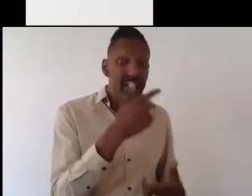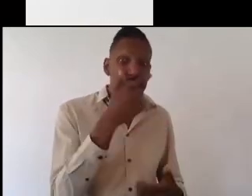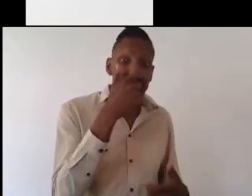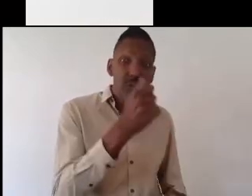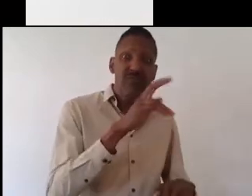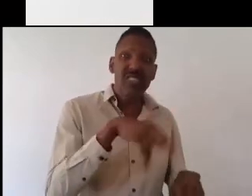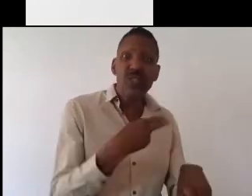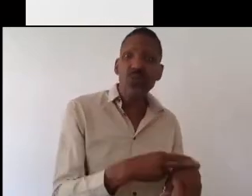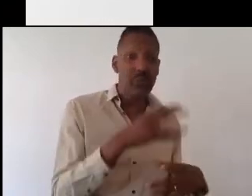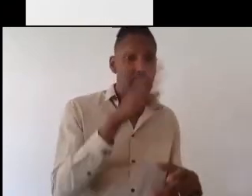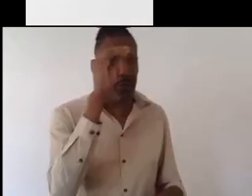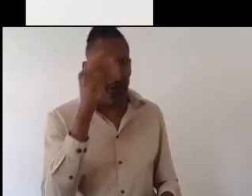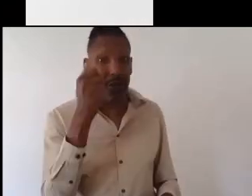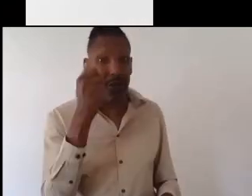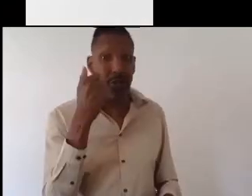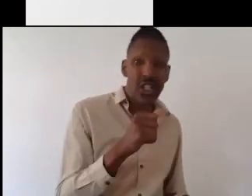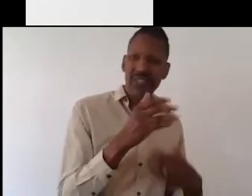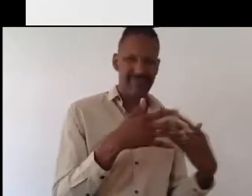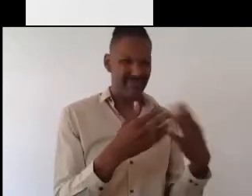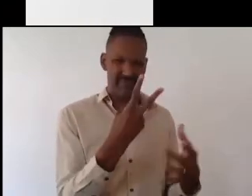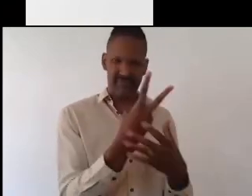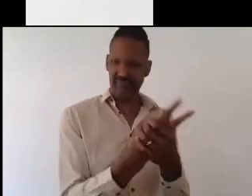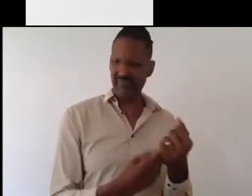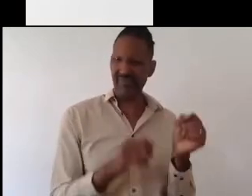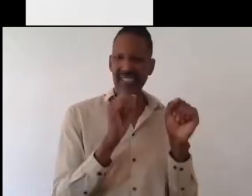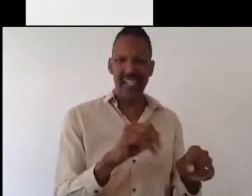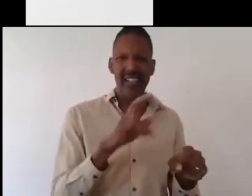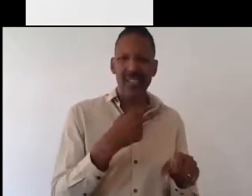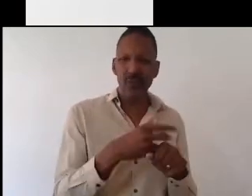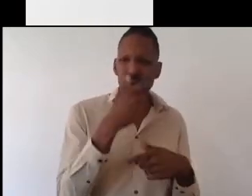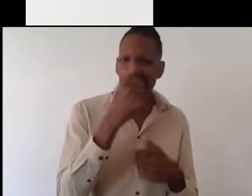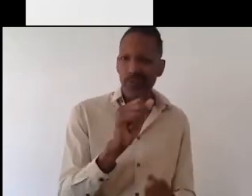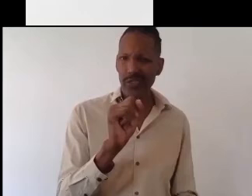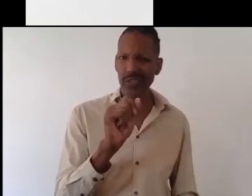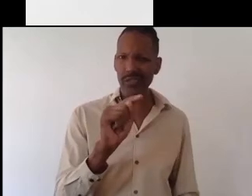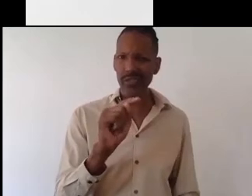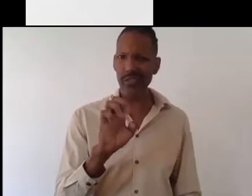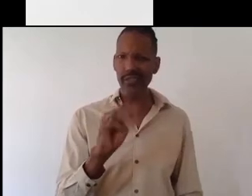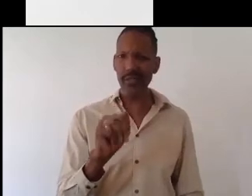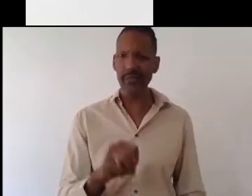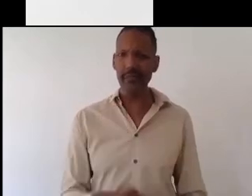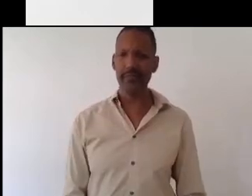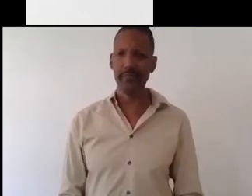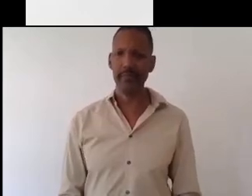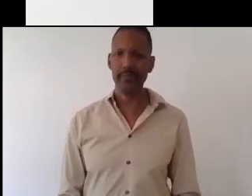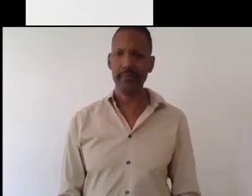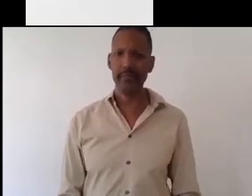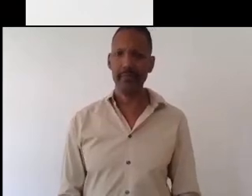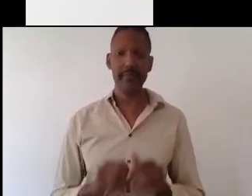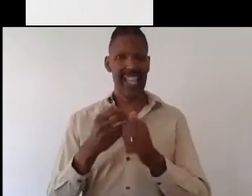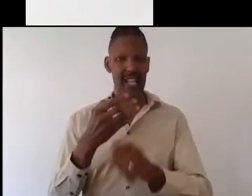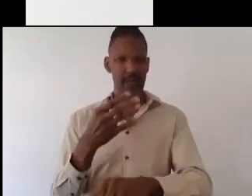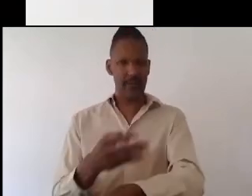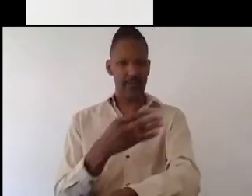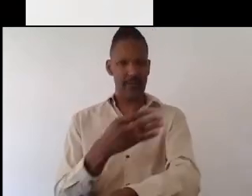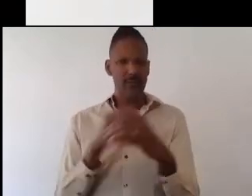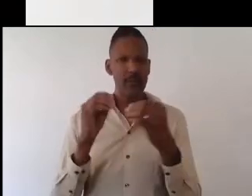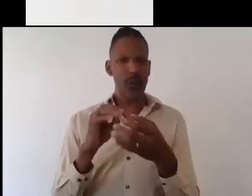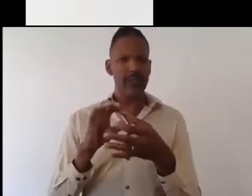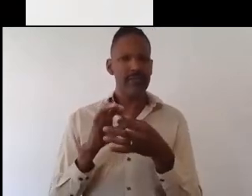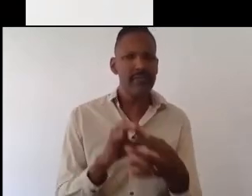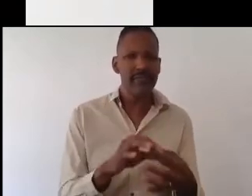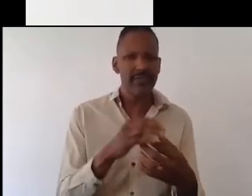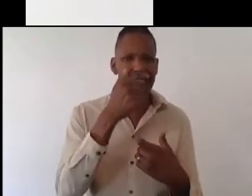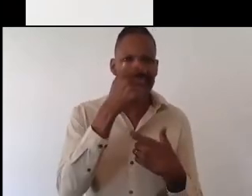make science more visible to the adults, all the adults in young children's lives? I want you to watch this